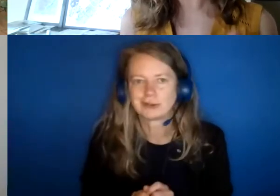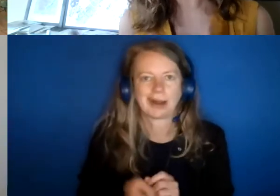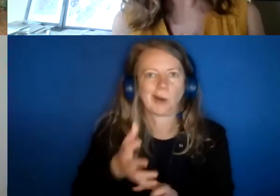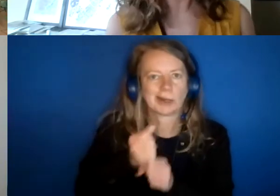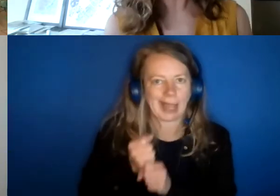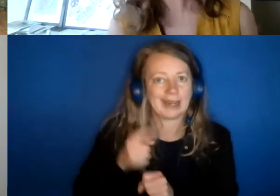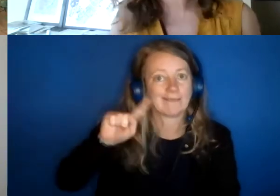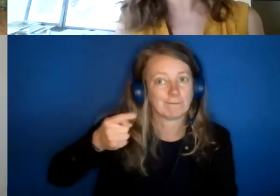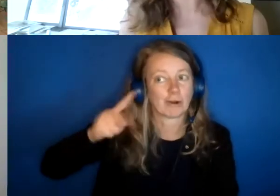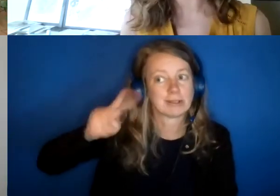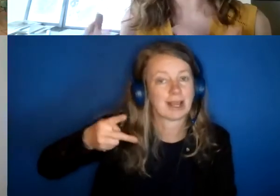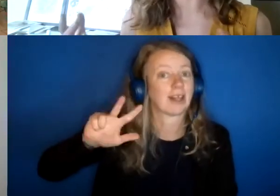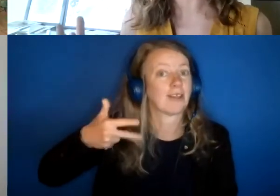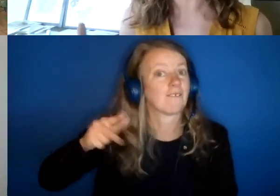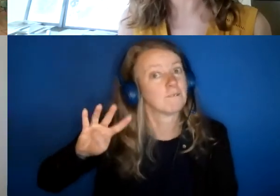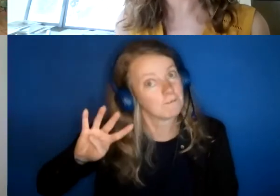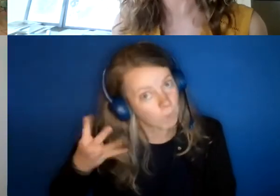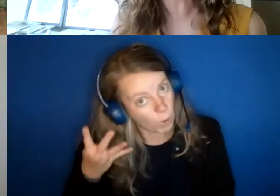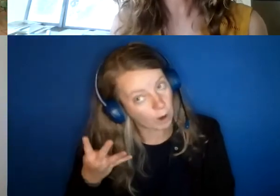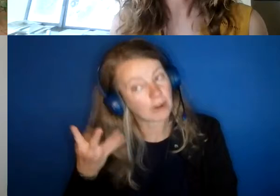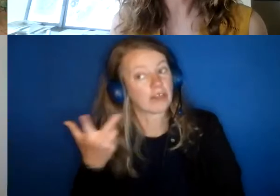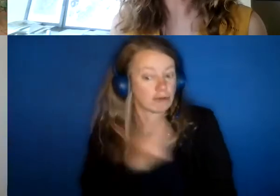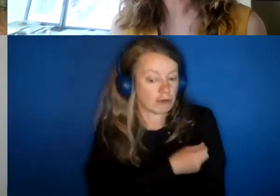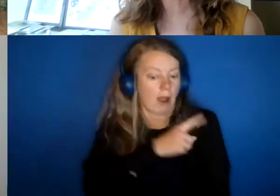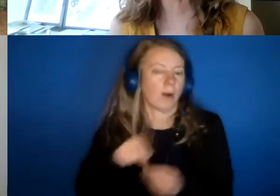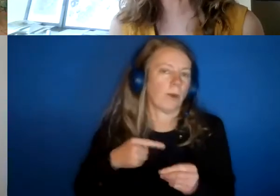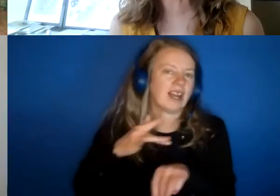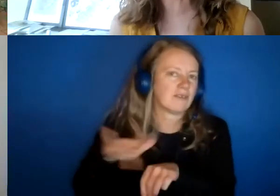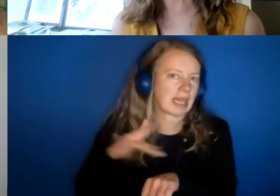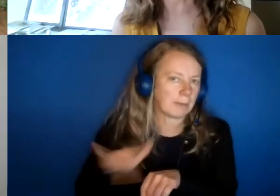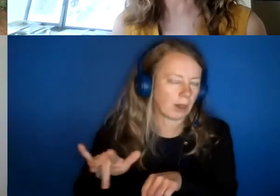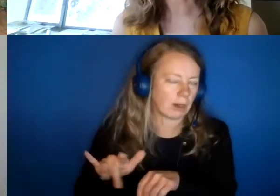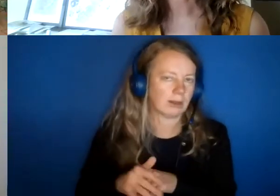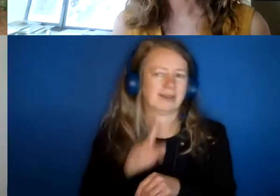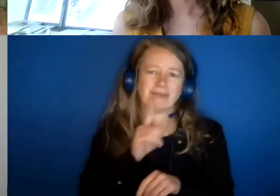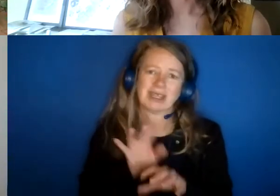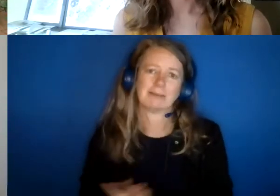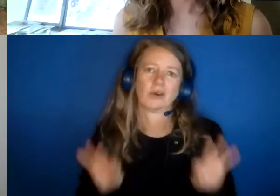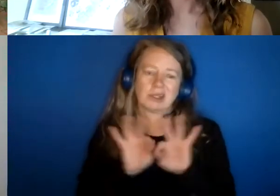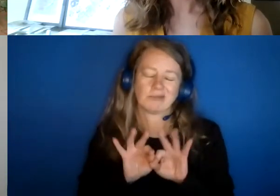3, and your 4 as that comes out is really important.